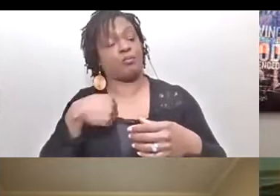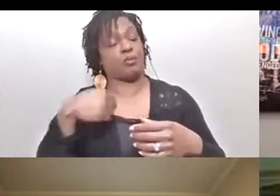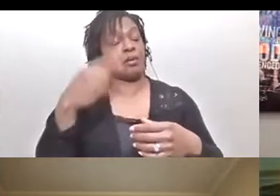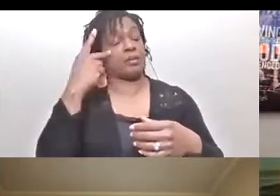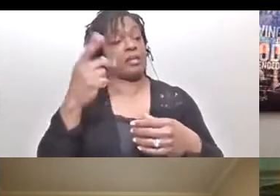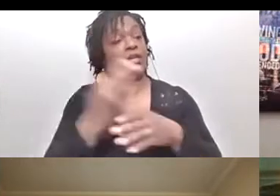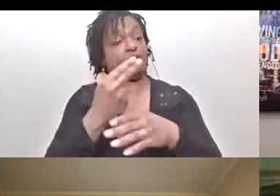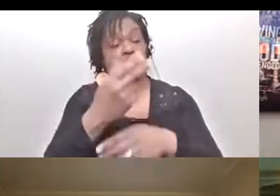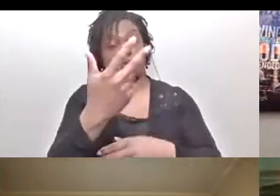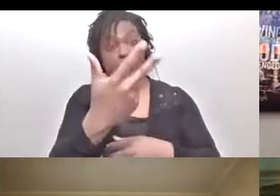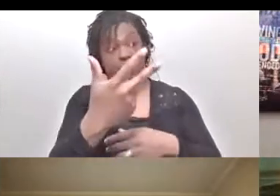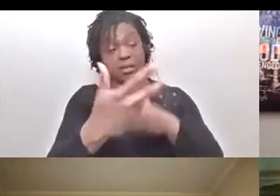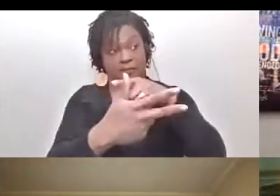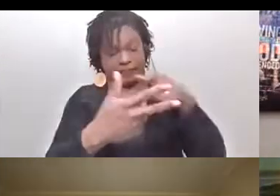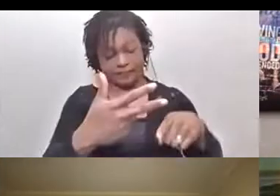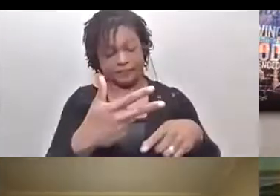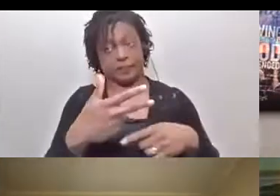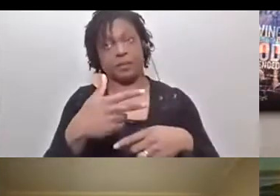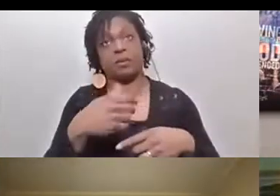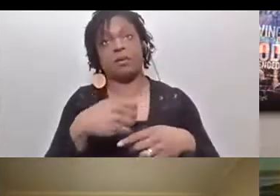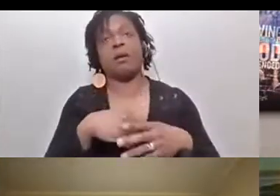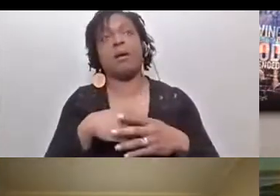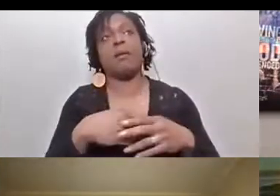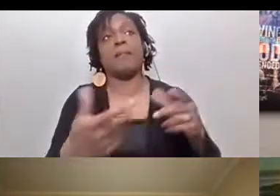three factors. One is